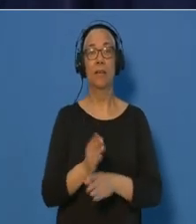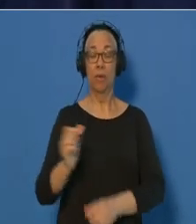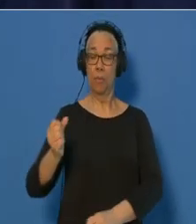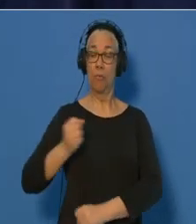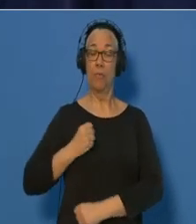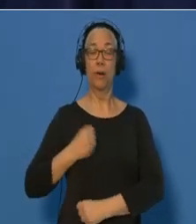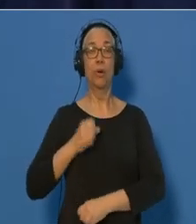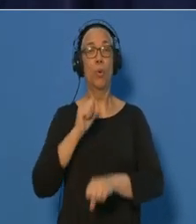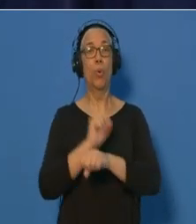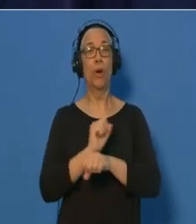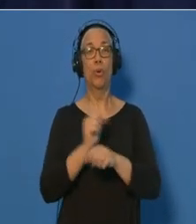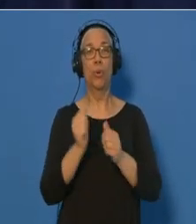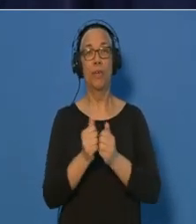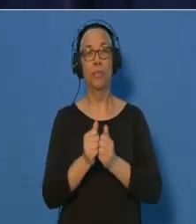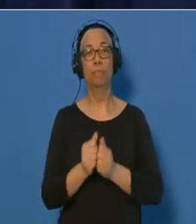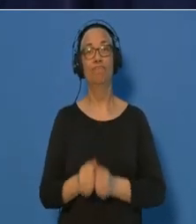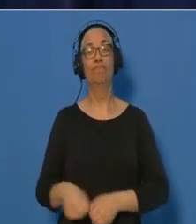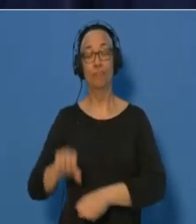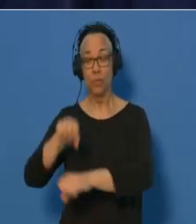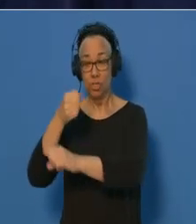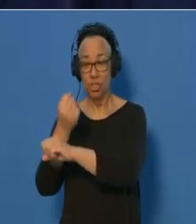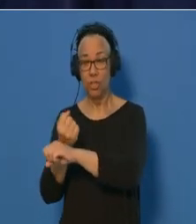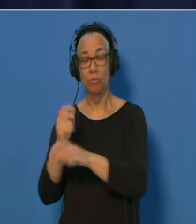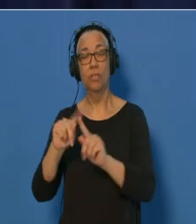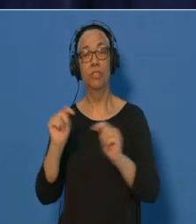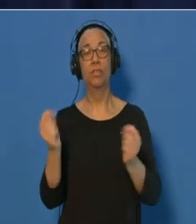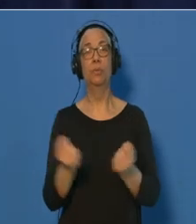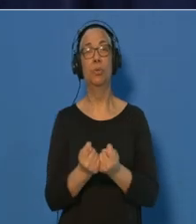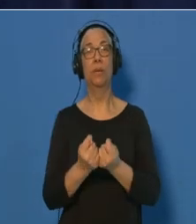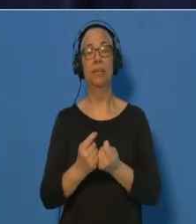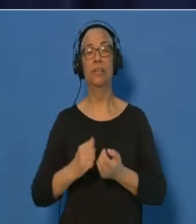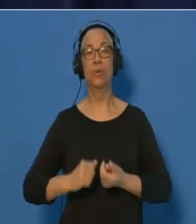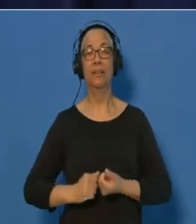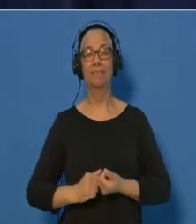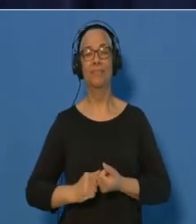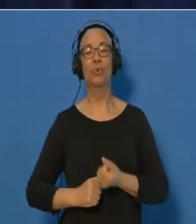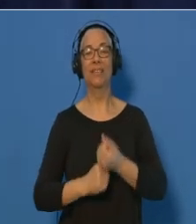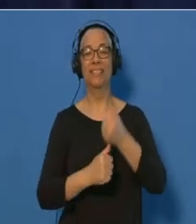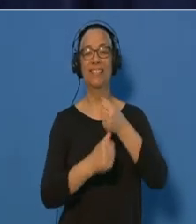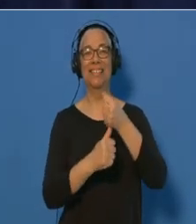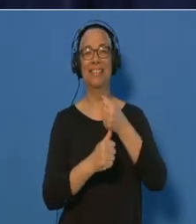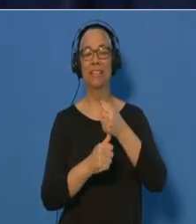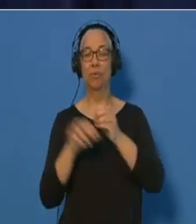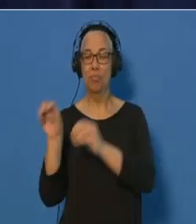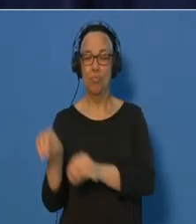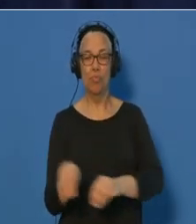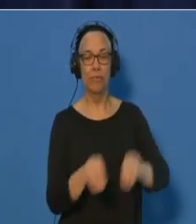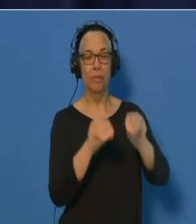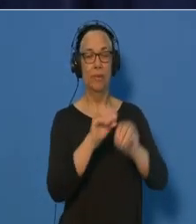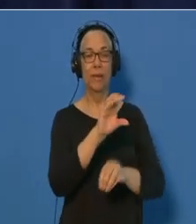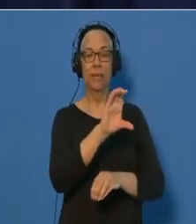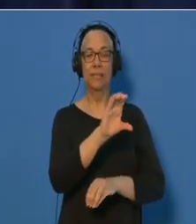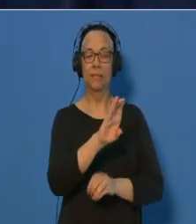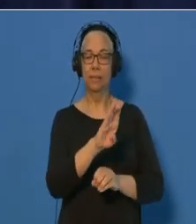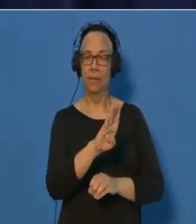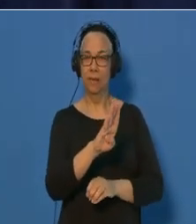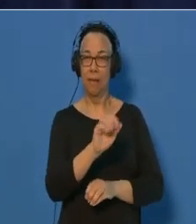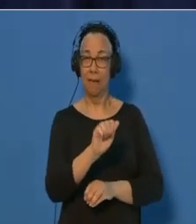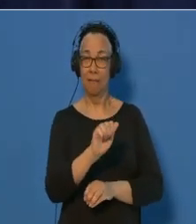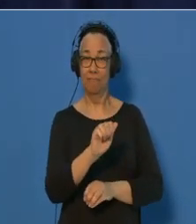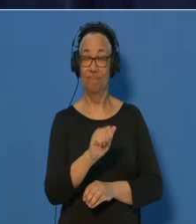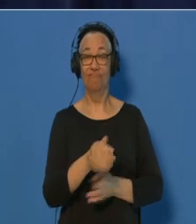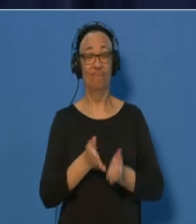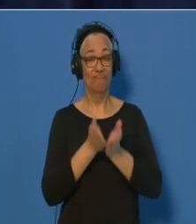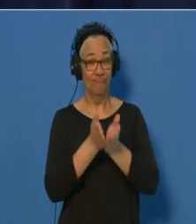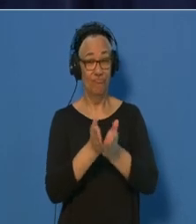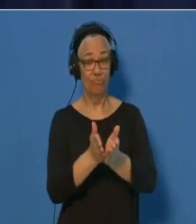have worked with the government shelter team to assist in the relocation at the Cedar Bridge Academy. The Coast Guard were busy on the